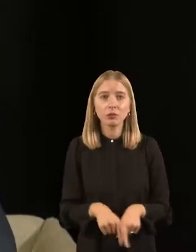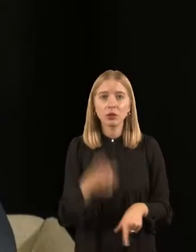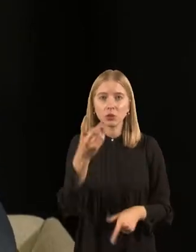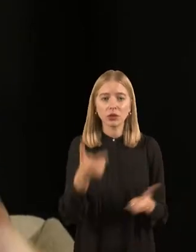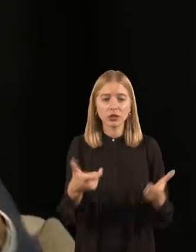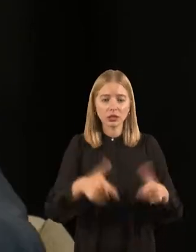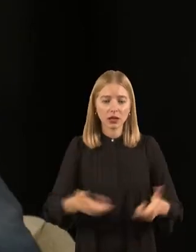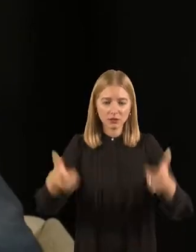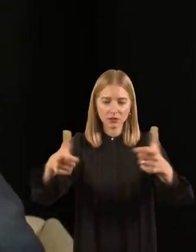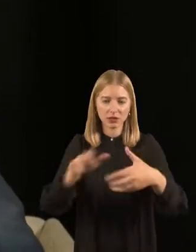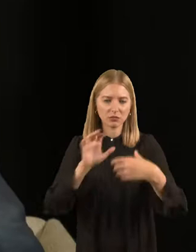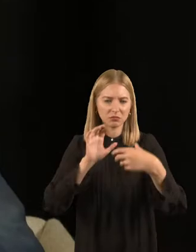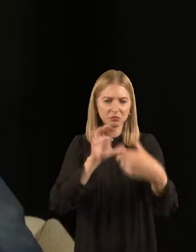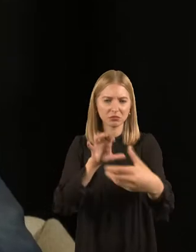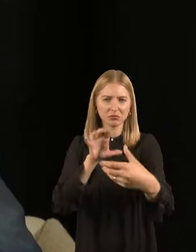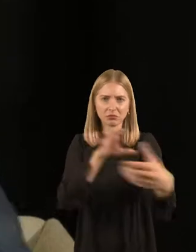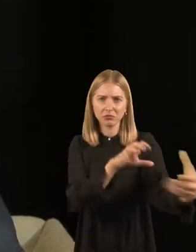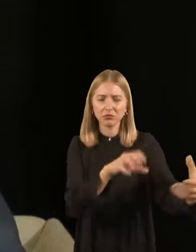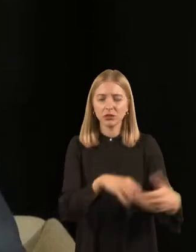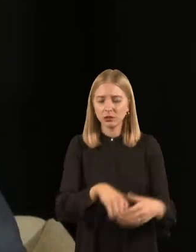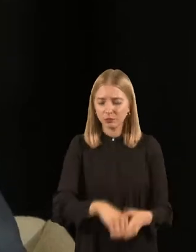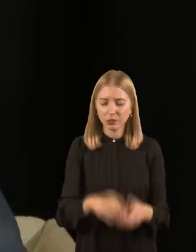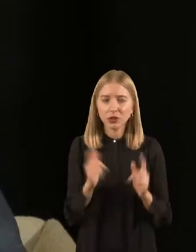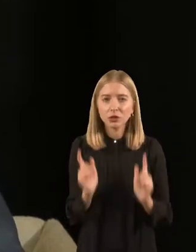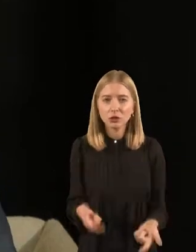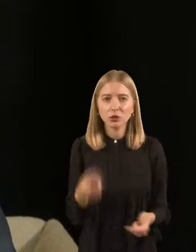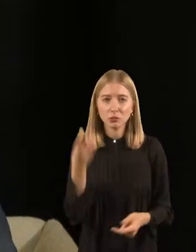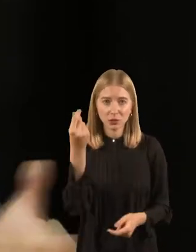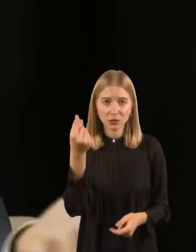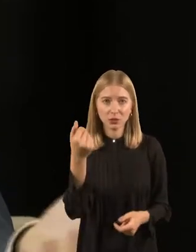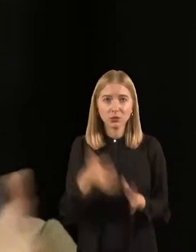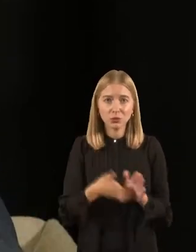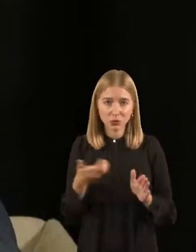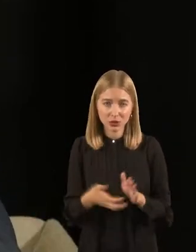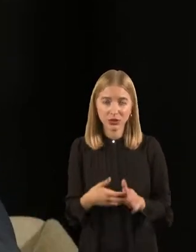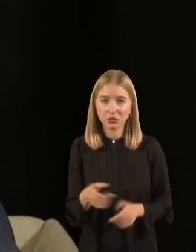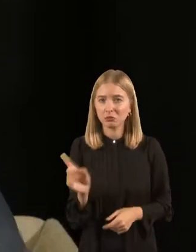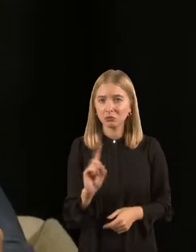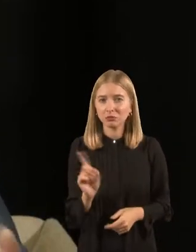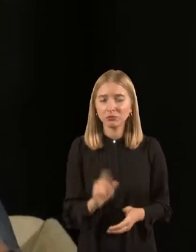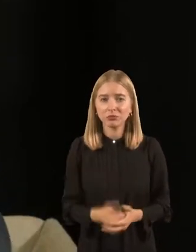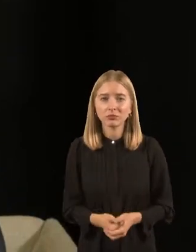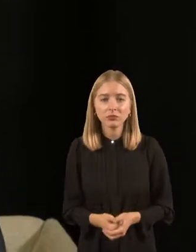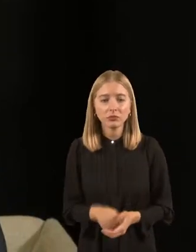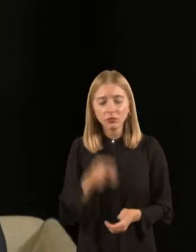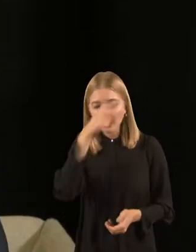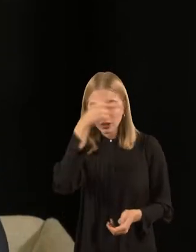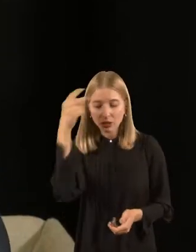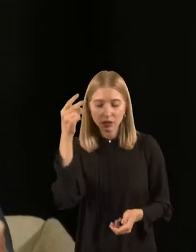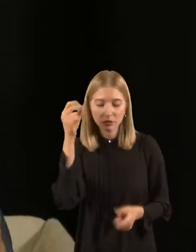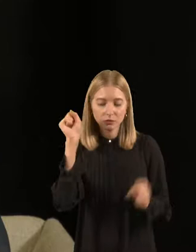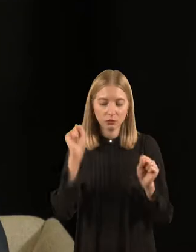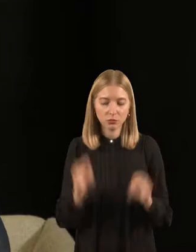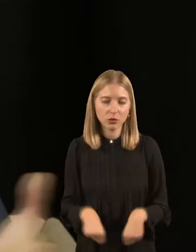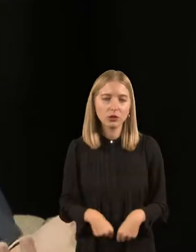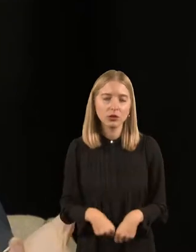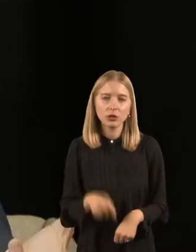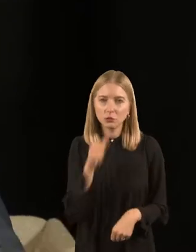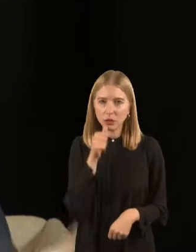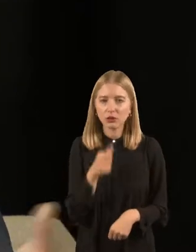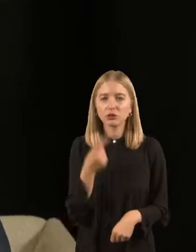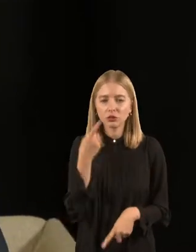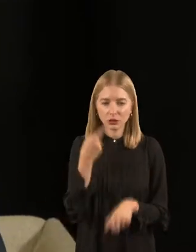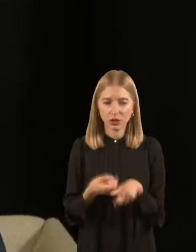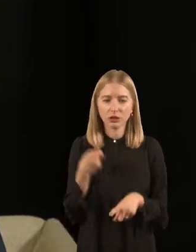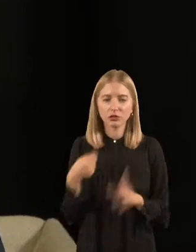for example, they are already talking about a single ticket for traveling to Europe. And then again, we always